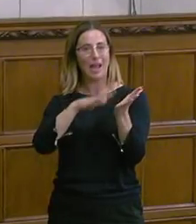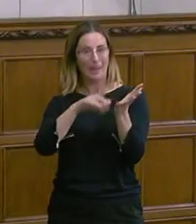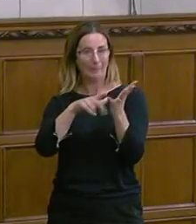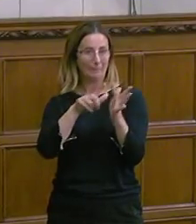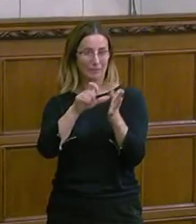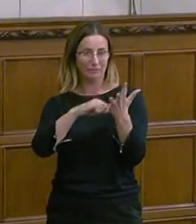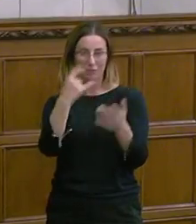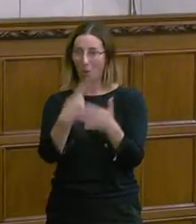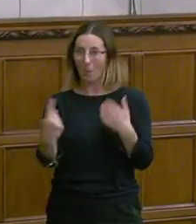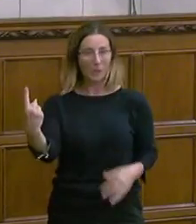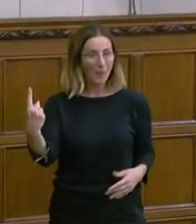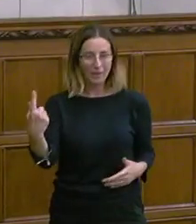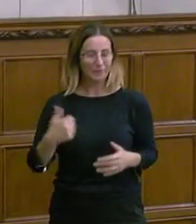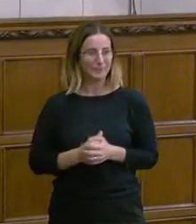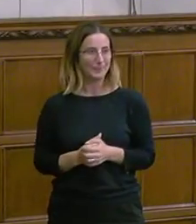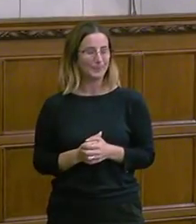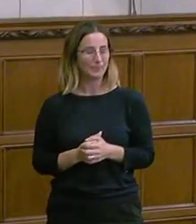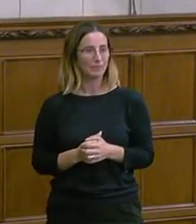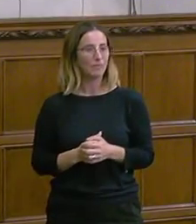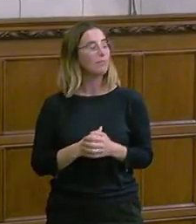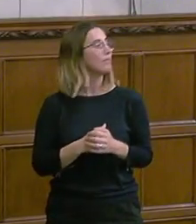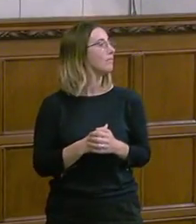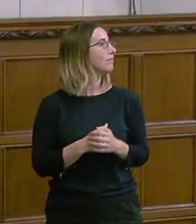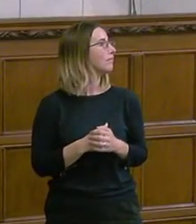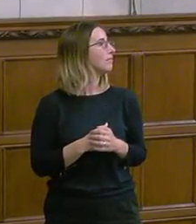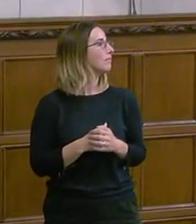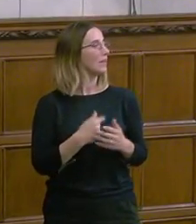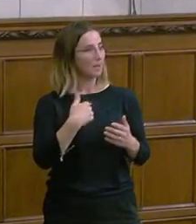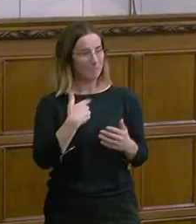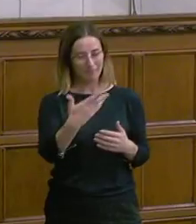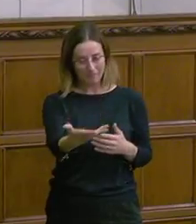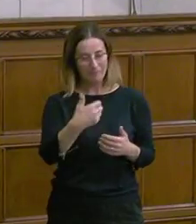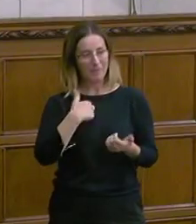northern area. My honourable friend, the member for Poplar